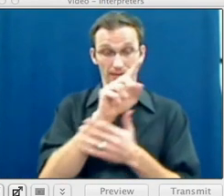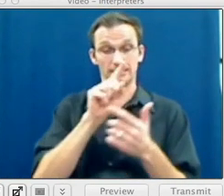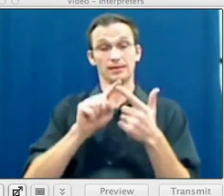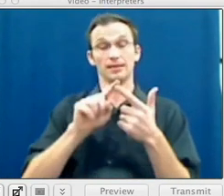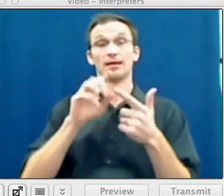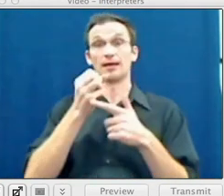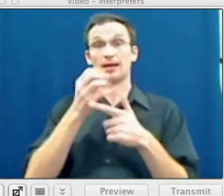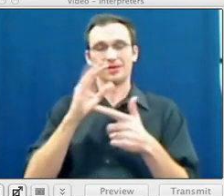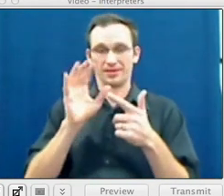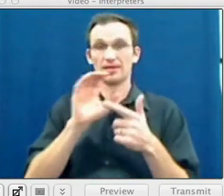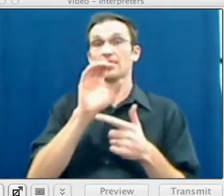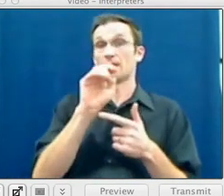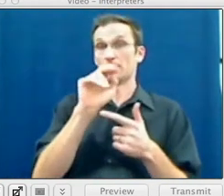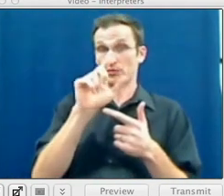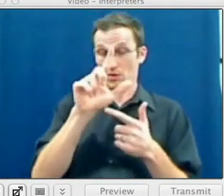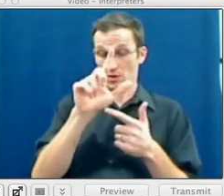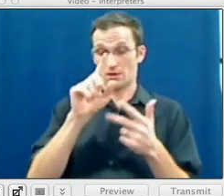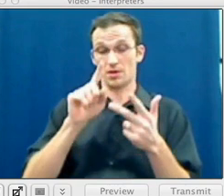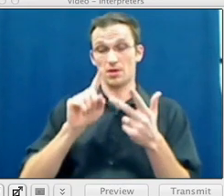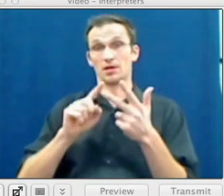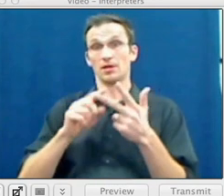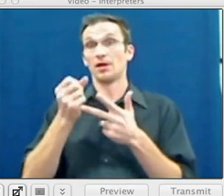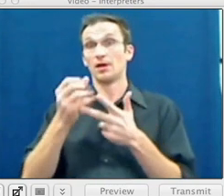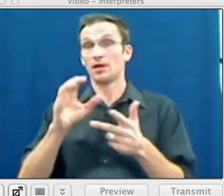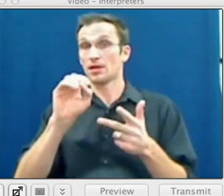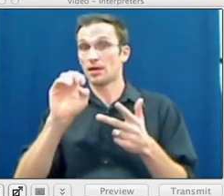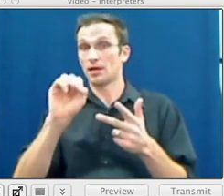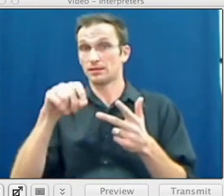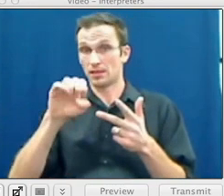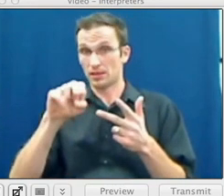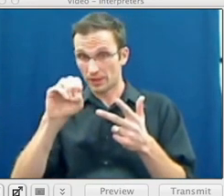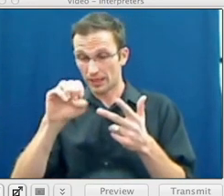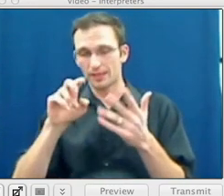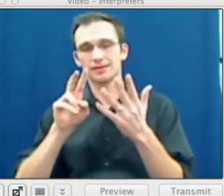controls, consequences, and resulting demands.